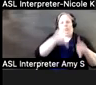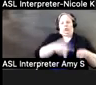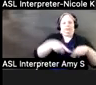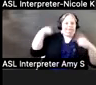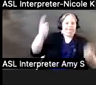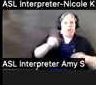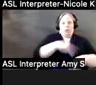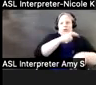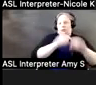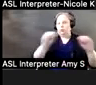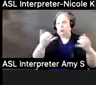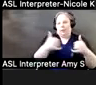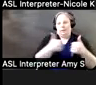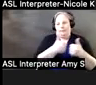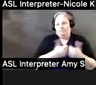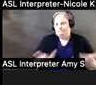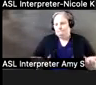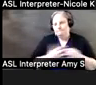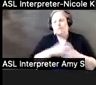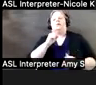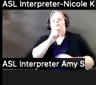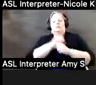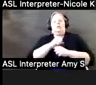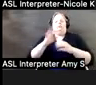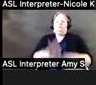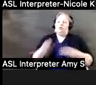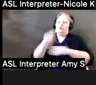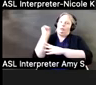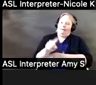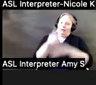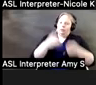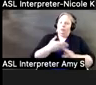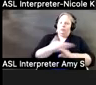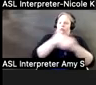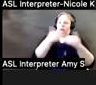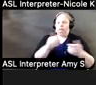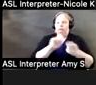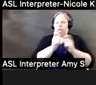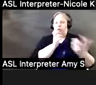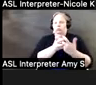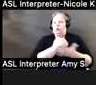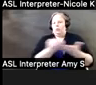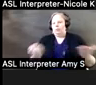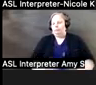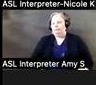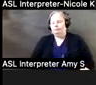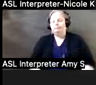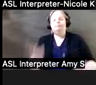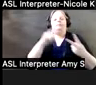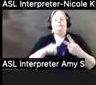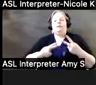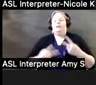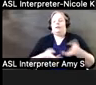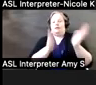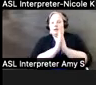So that's a really important question to ask someone before you introduce them to adaptive equipment. The next thing to ask them is what types of games